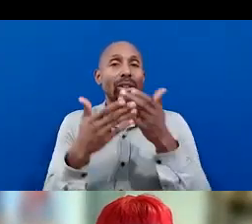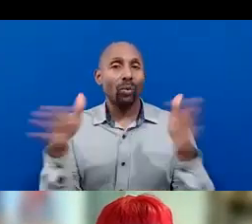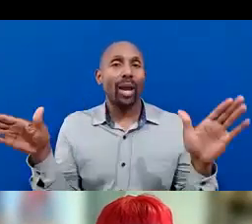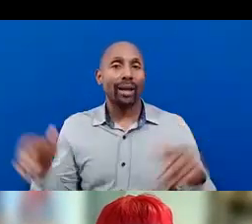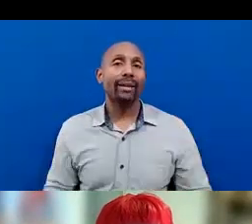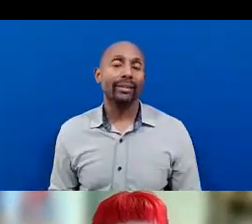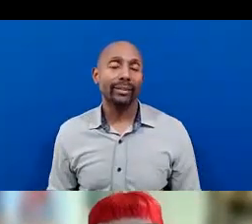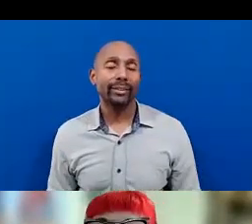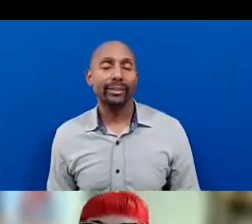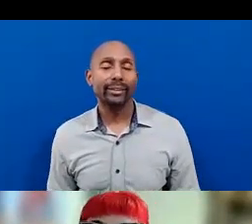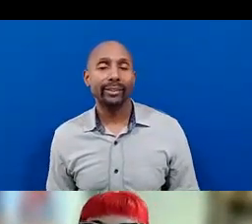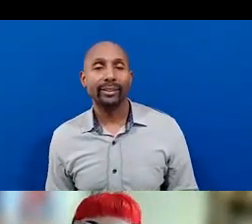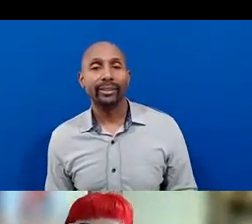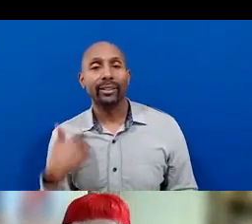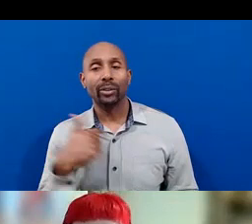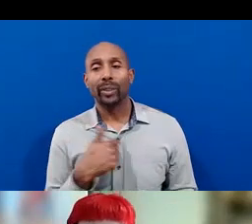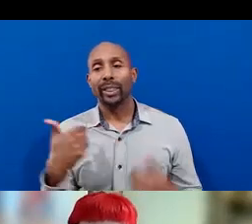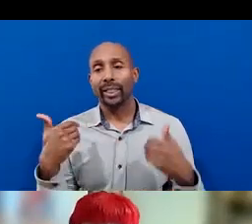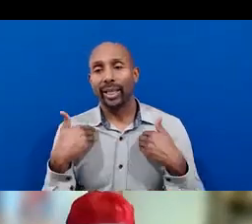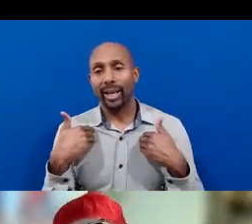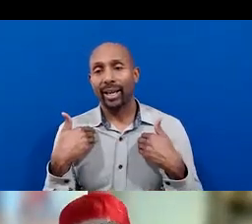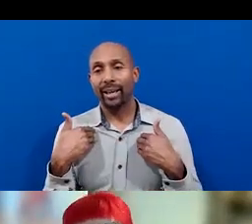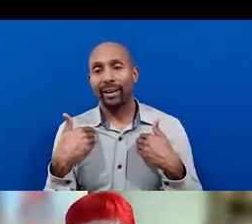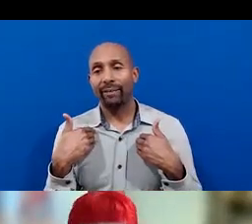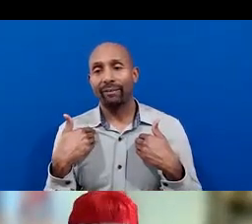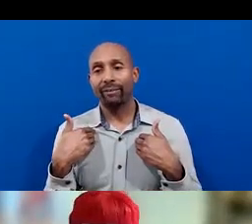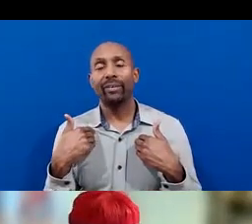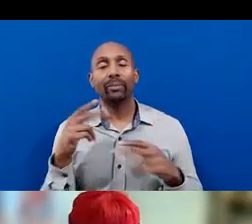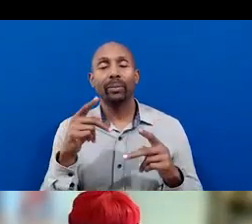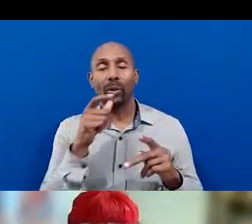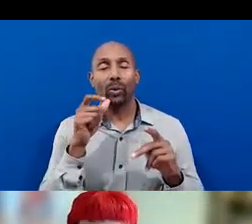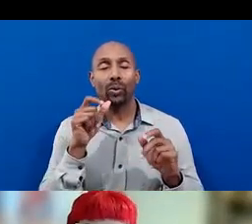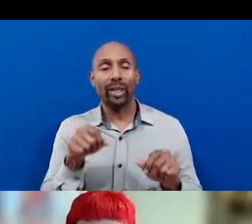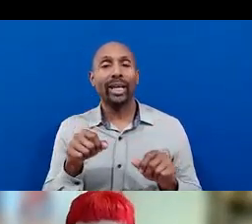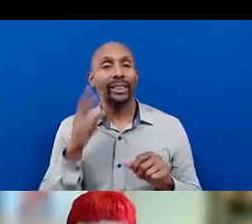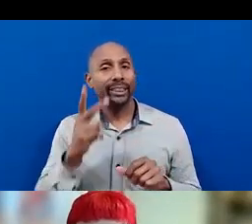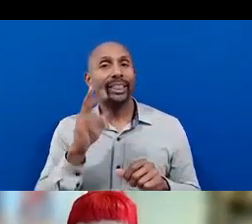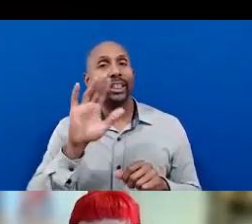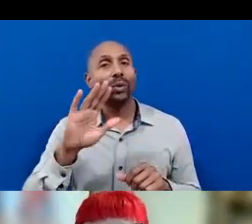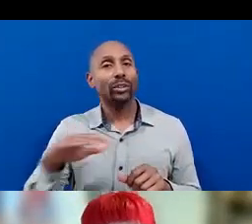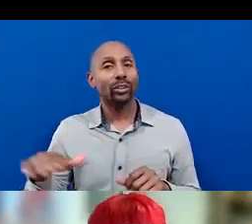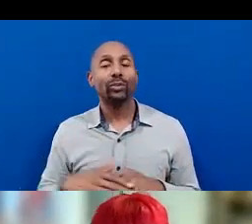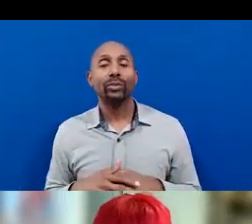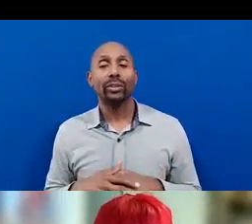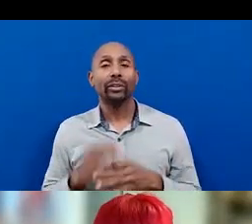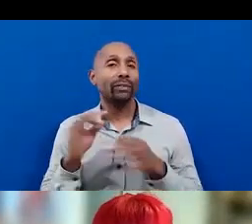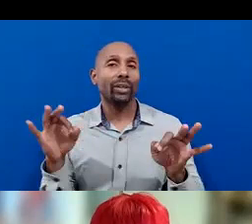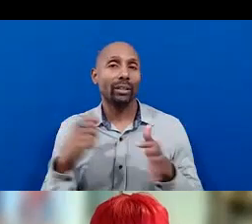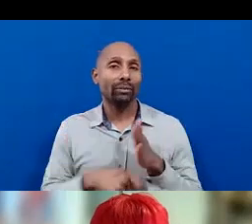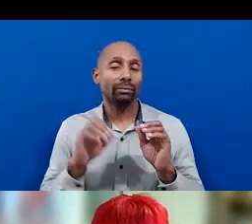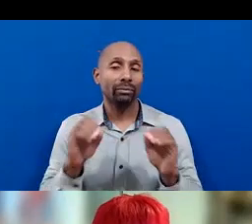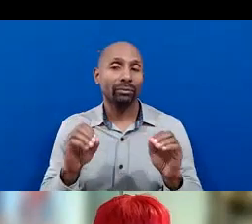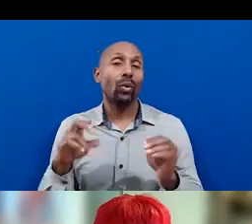have that can see them, and it would be free or low